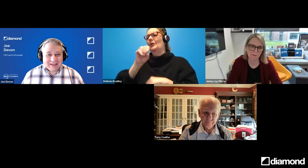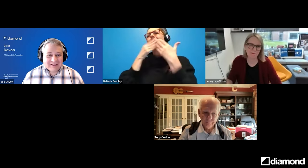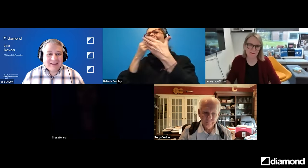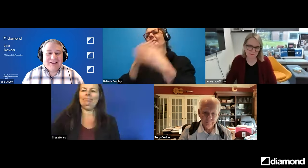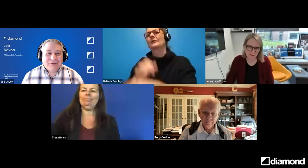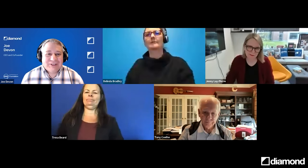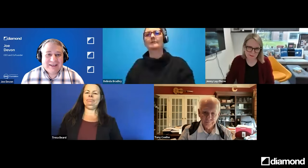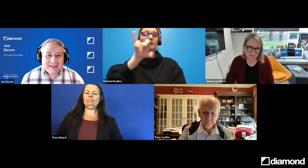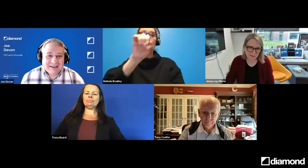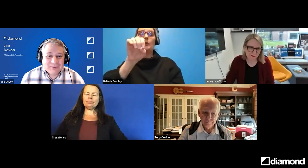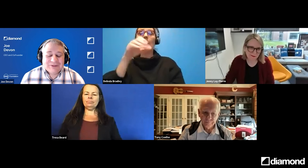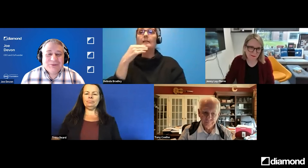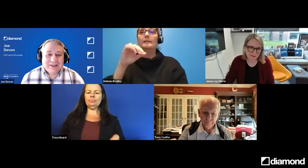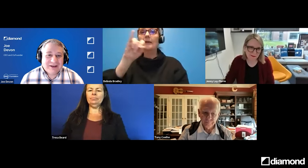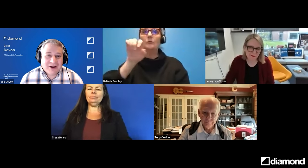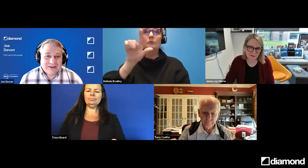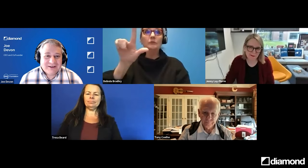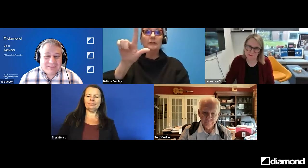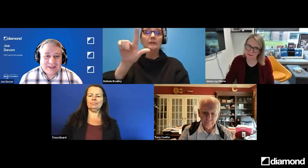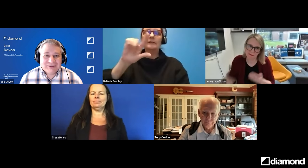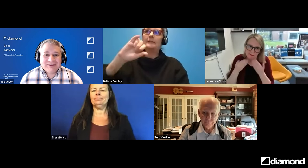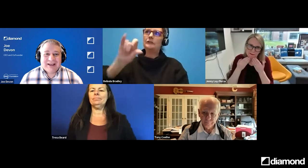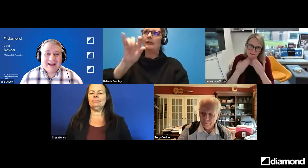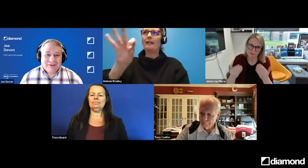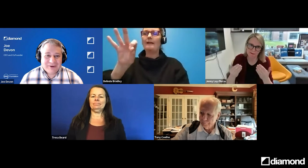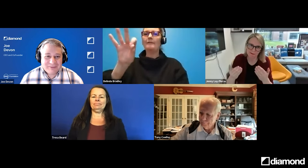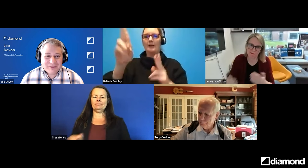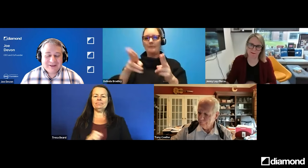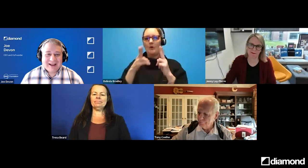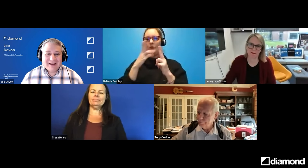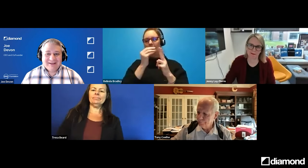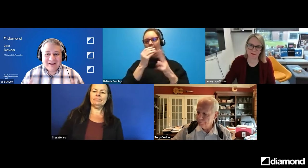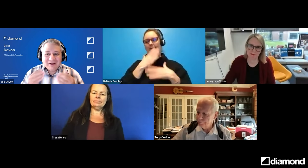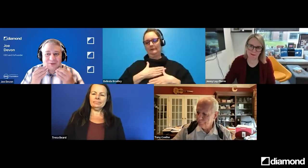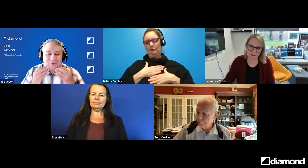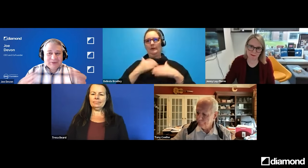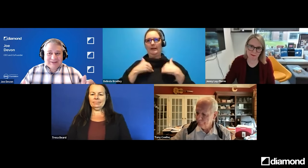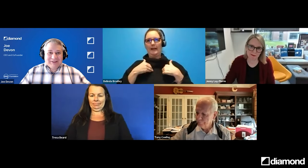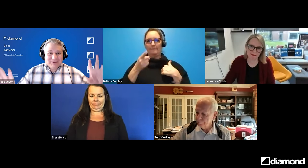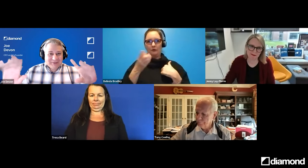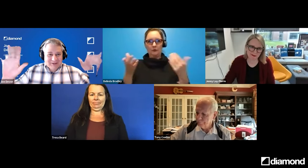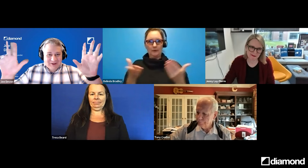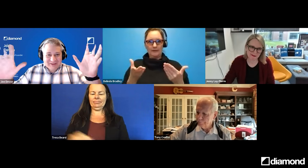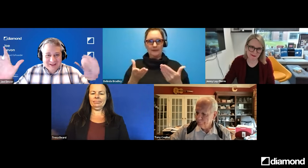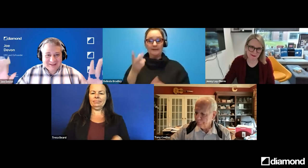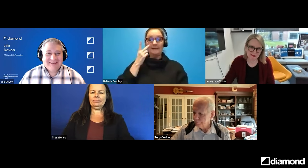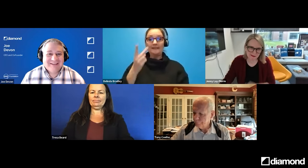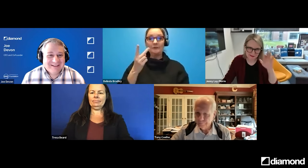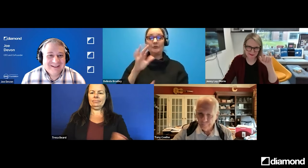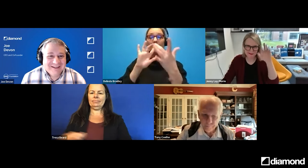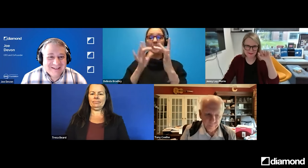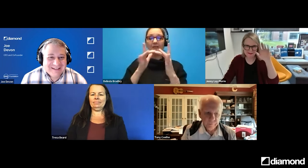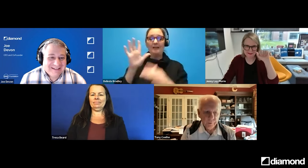Thank you, Jenny. It was really an honor and a pleasure to have you on board. And we will see you online